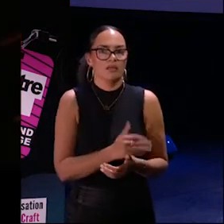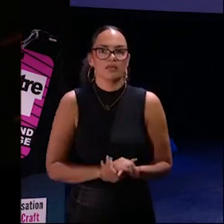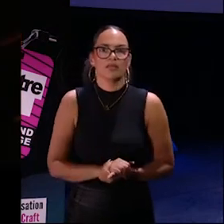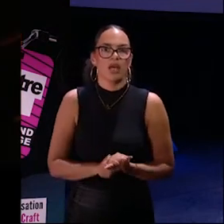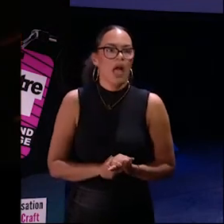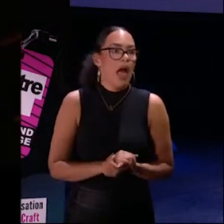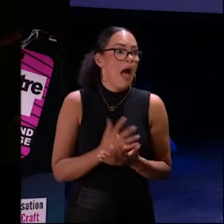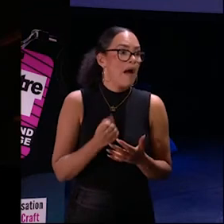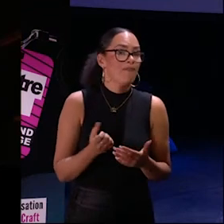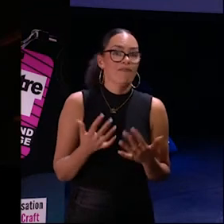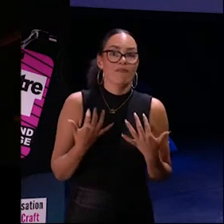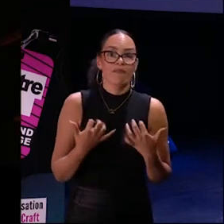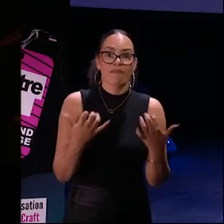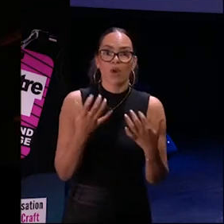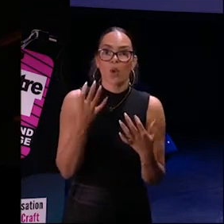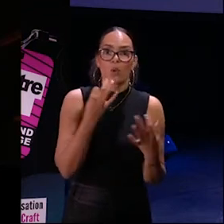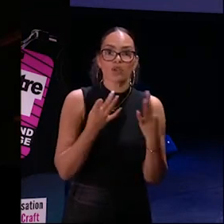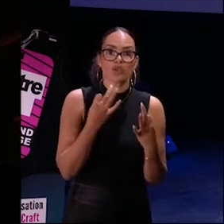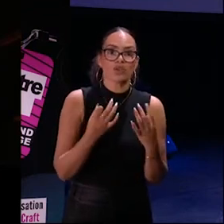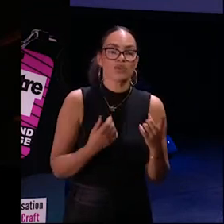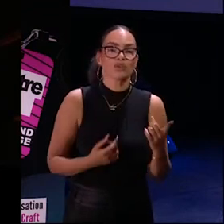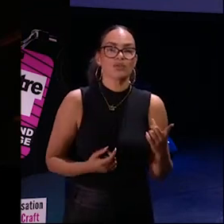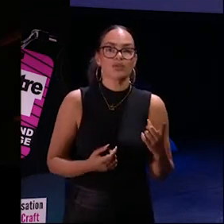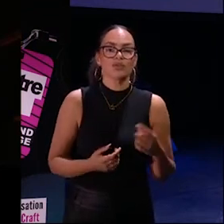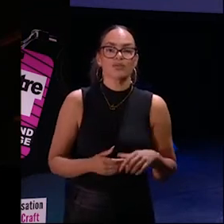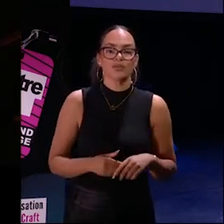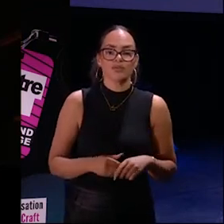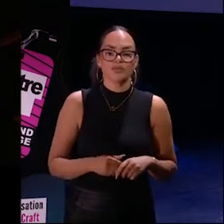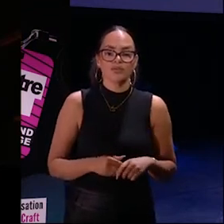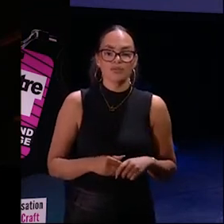Do we have another question from the audience?